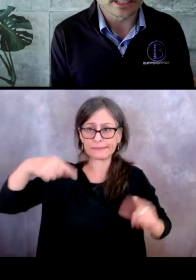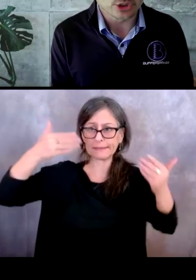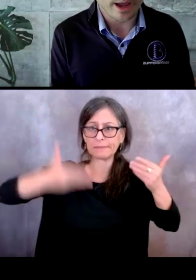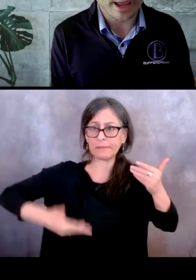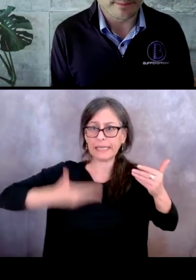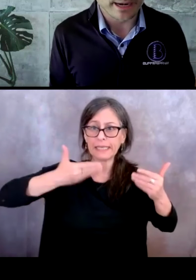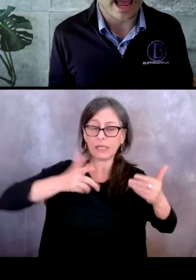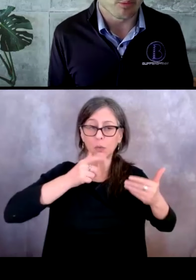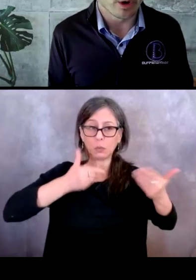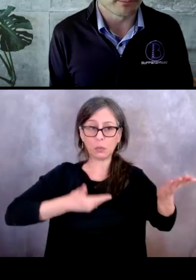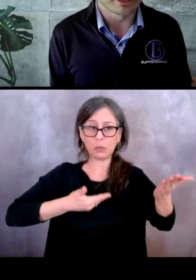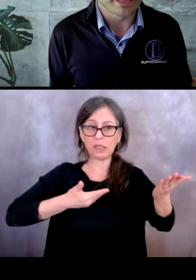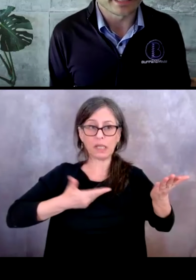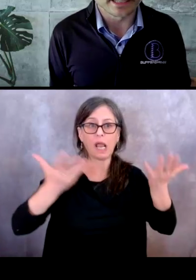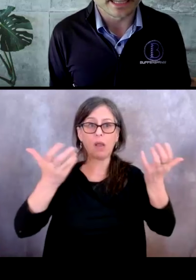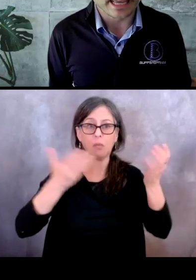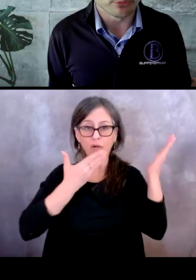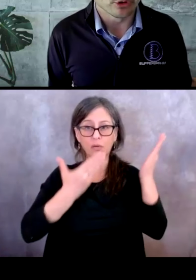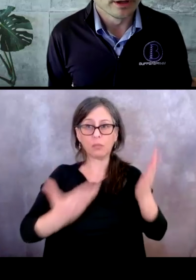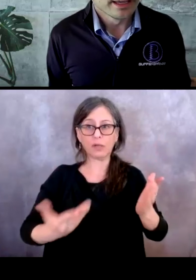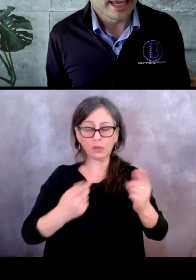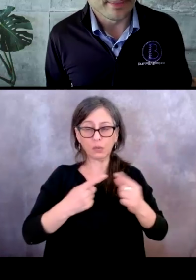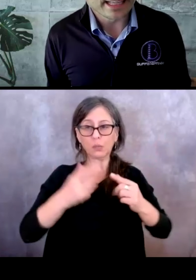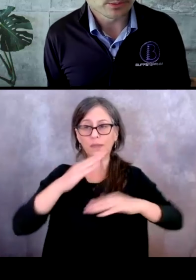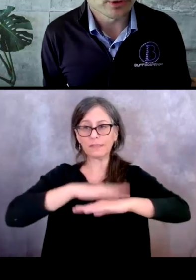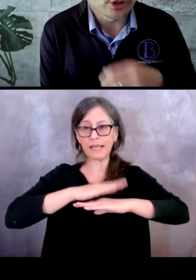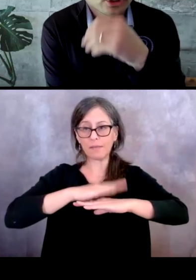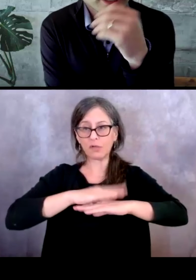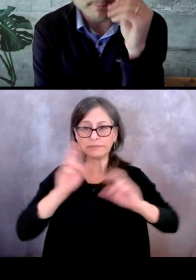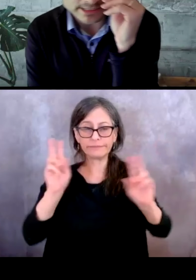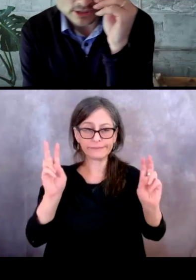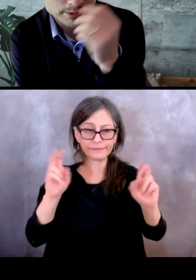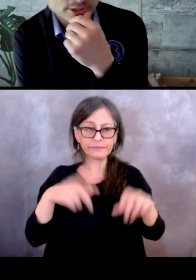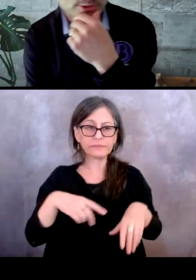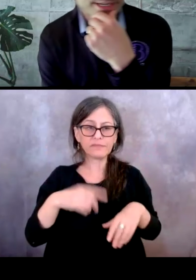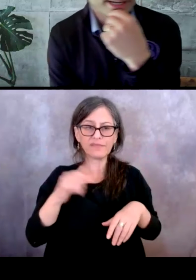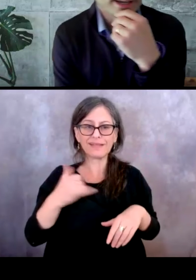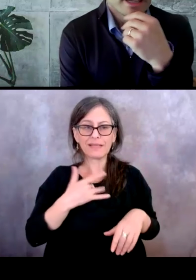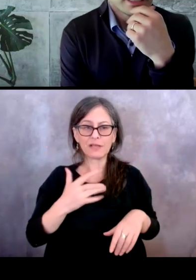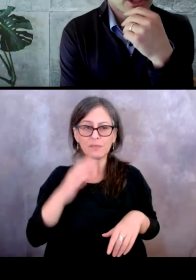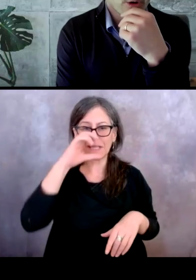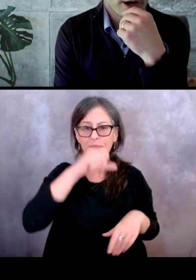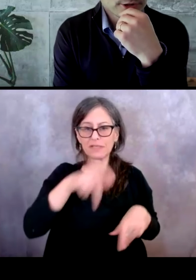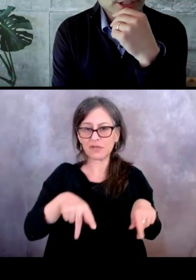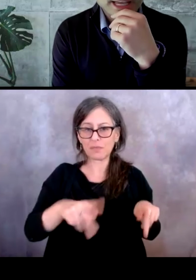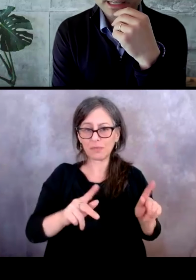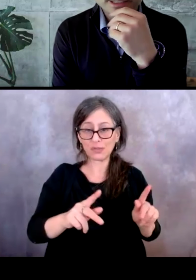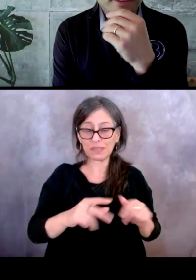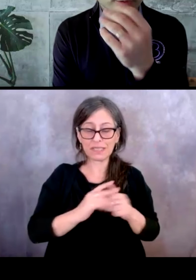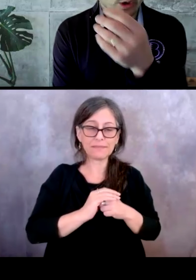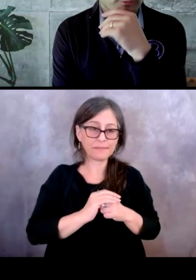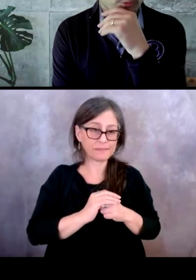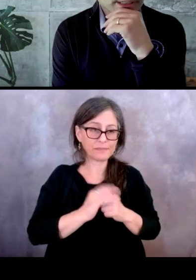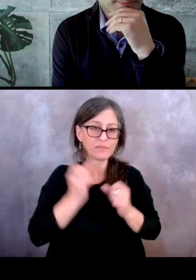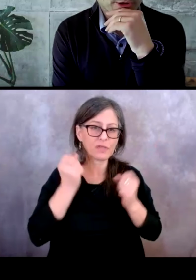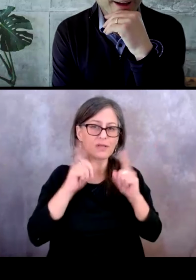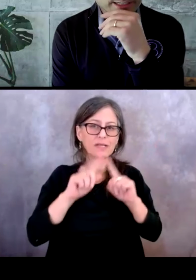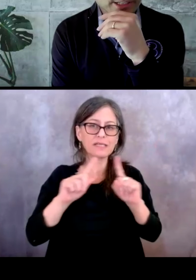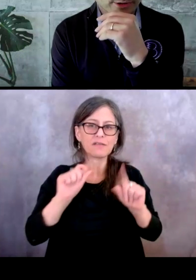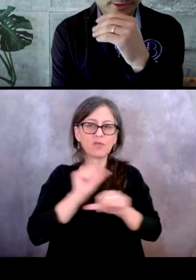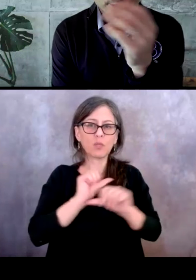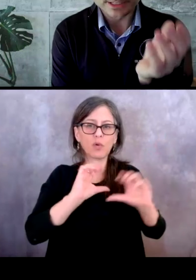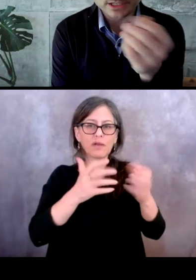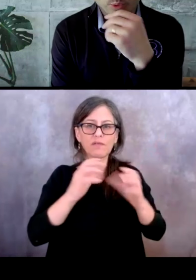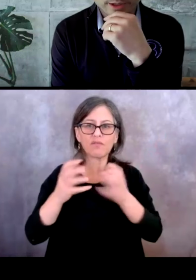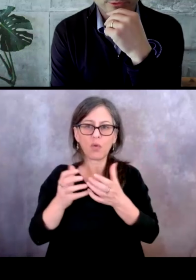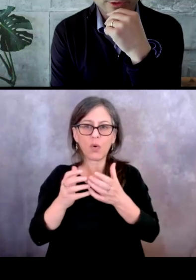and this is who I am and I want to bring that to the table. And that's where there's usually a missed opportunity. So understanding the different workforce demographics